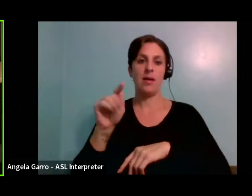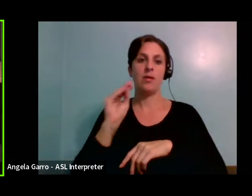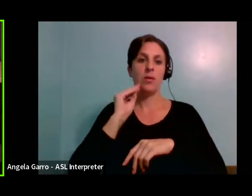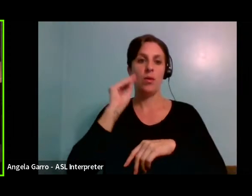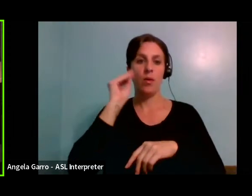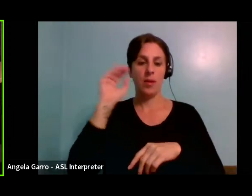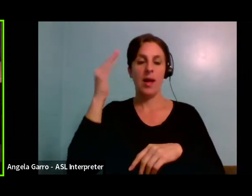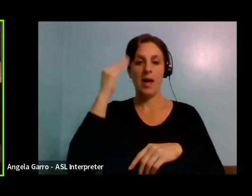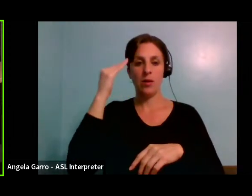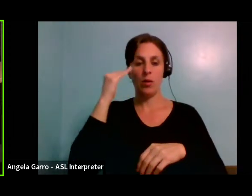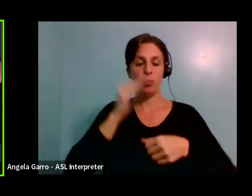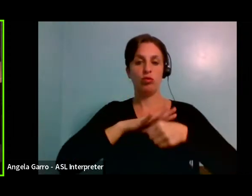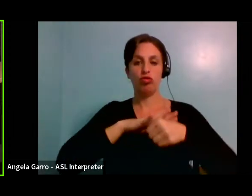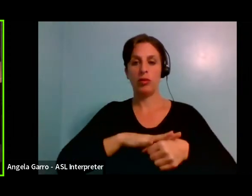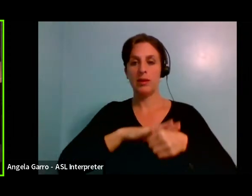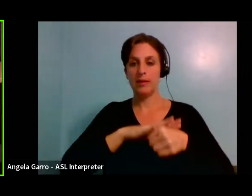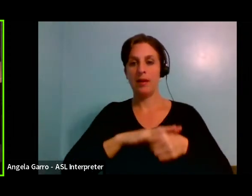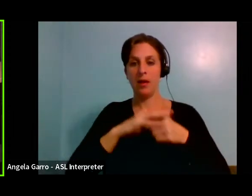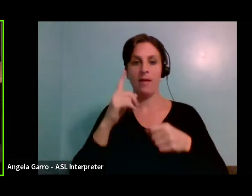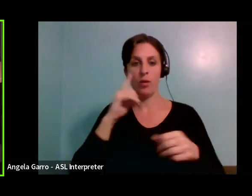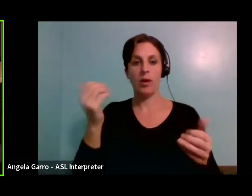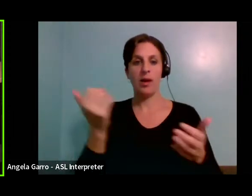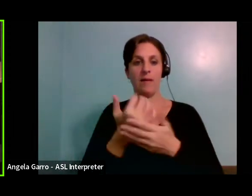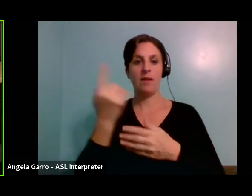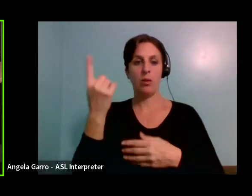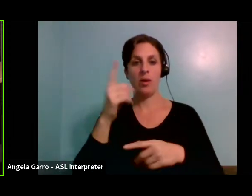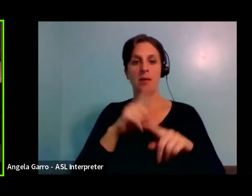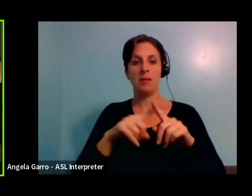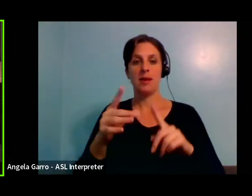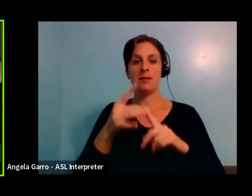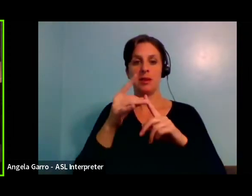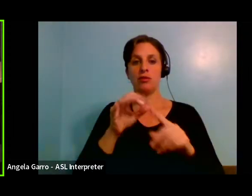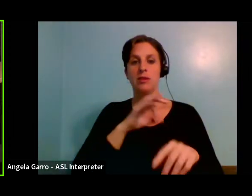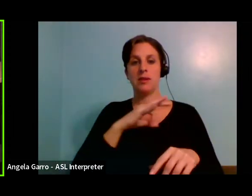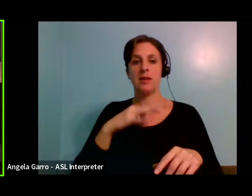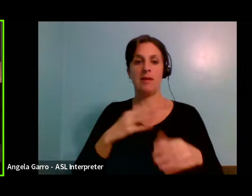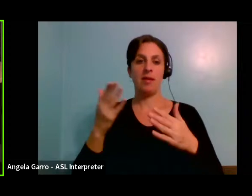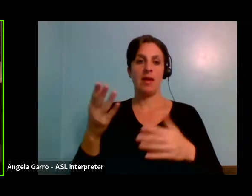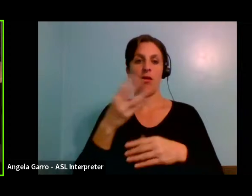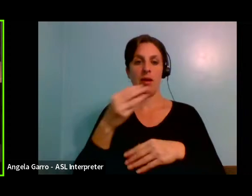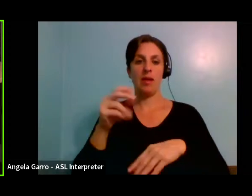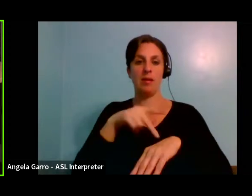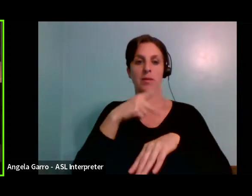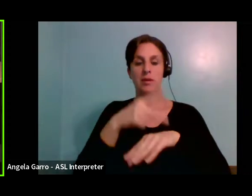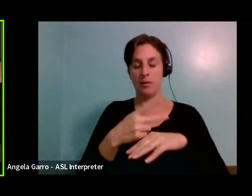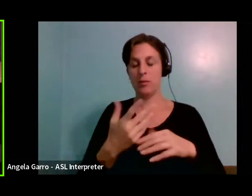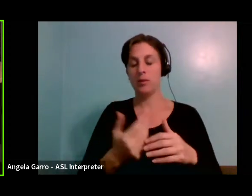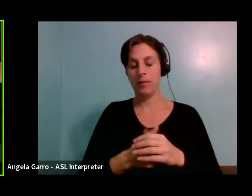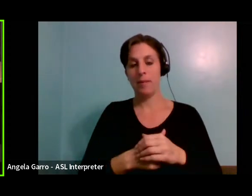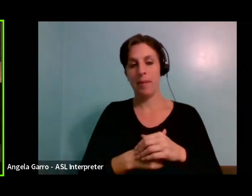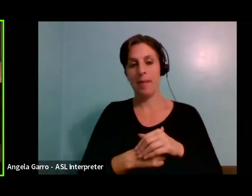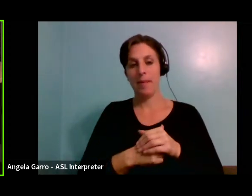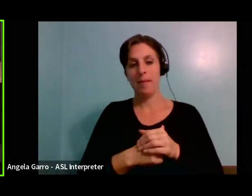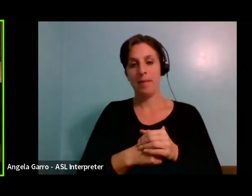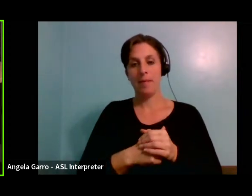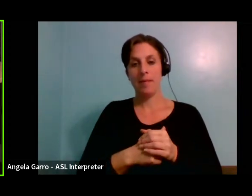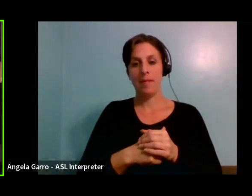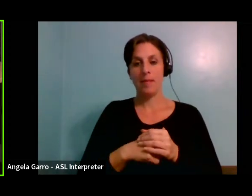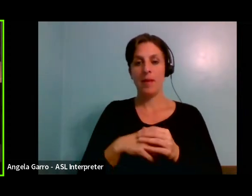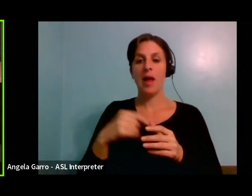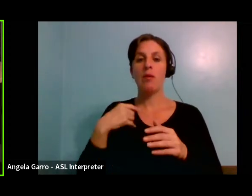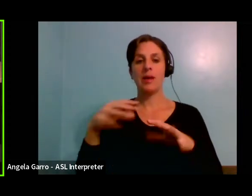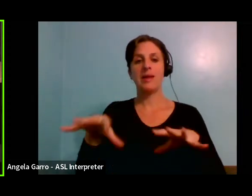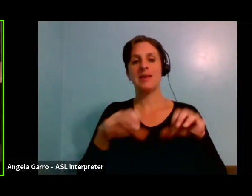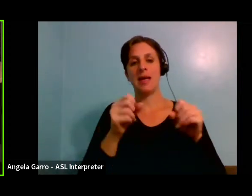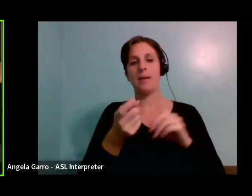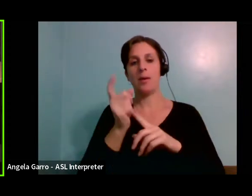I know it was stressful for everybody, but especially staff there and the principal. So let me just take a moment just to expand on that